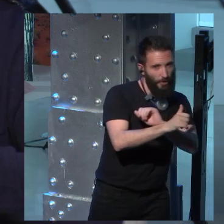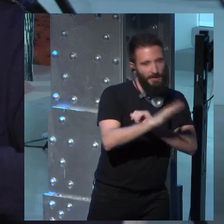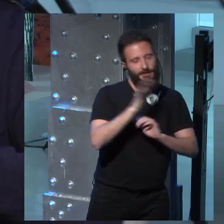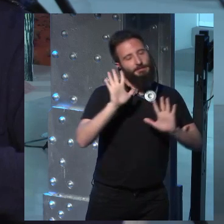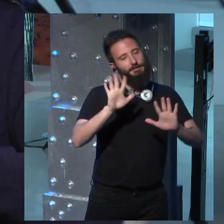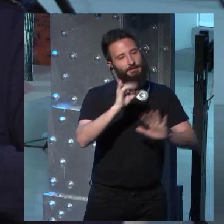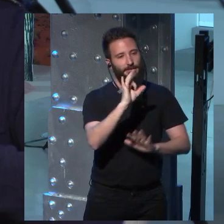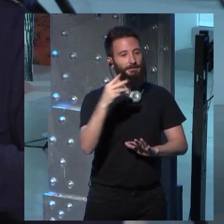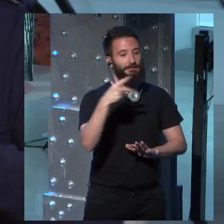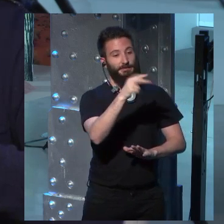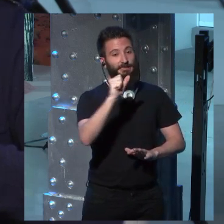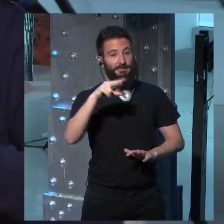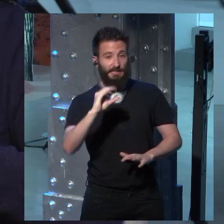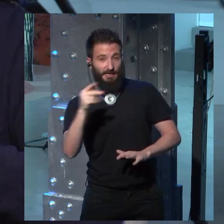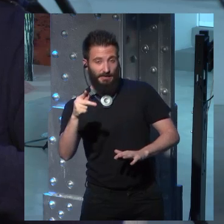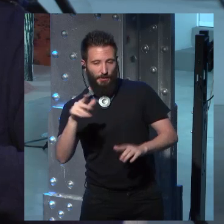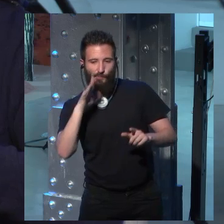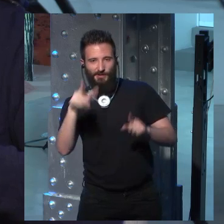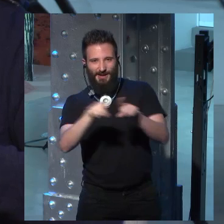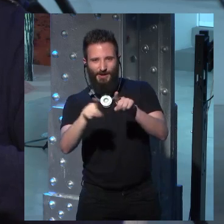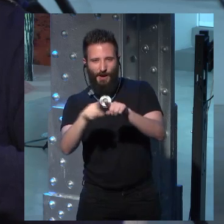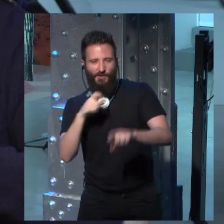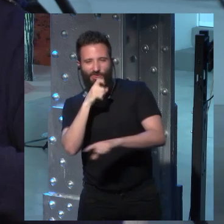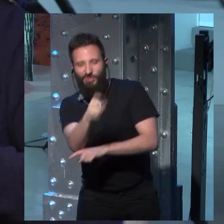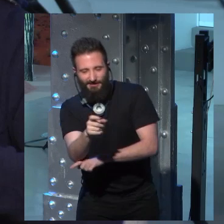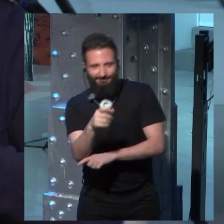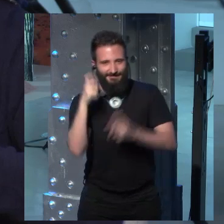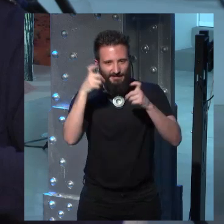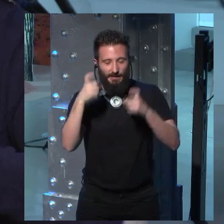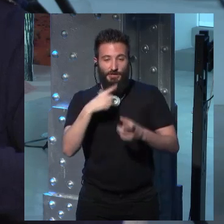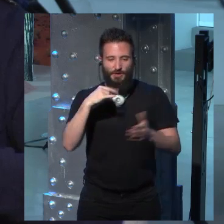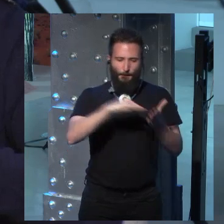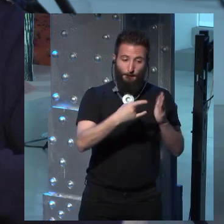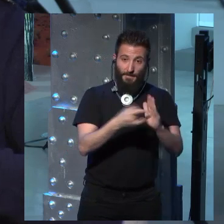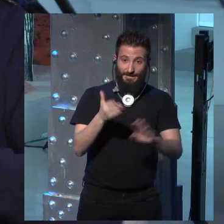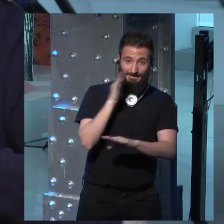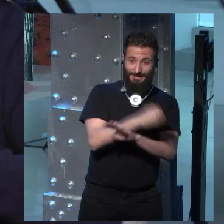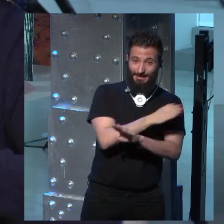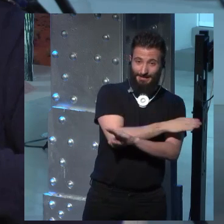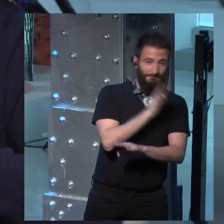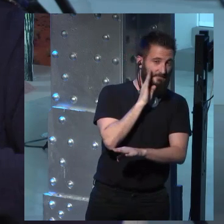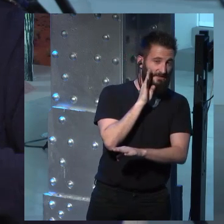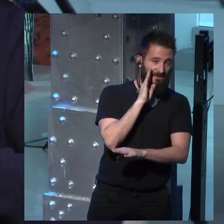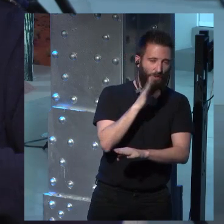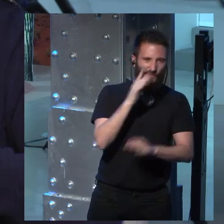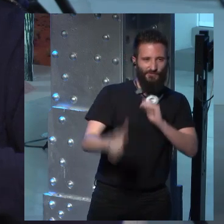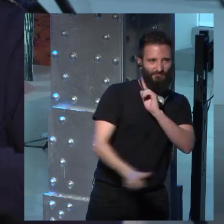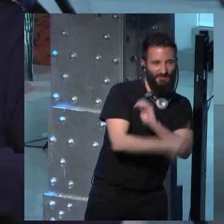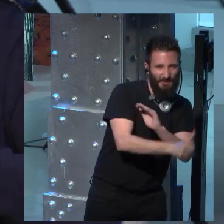they're fighting, but all his other schemes, there's always a victim, but